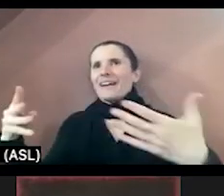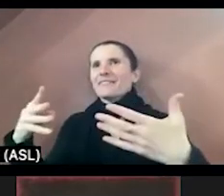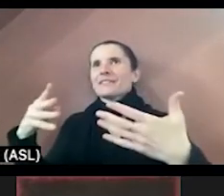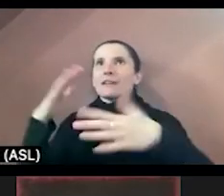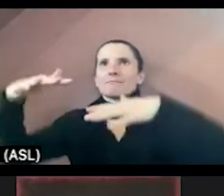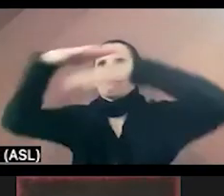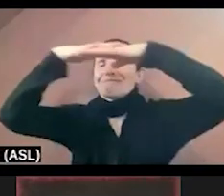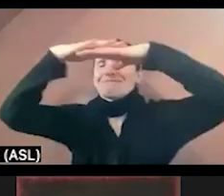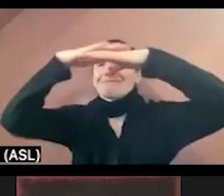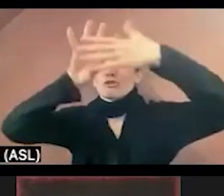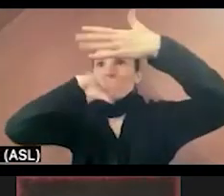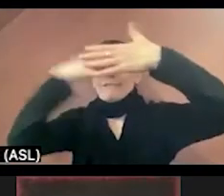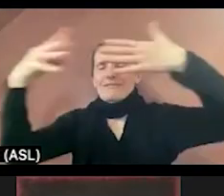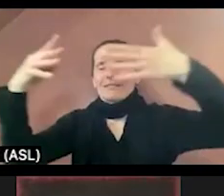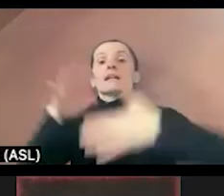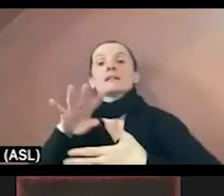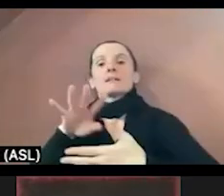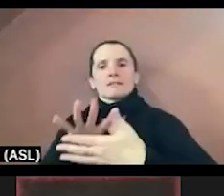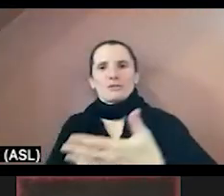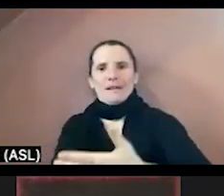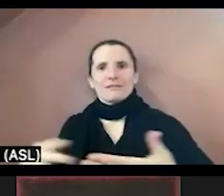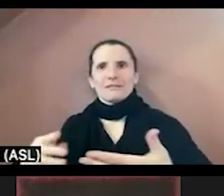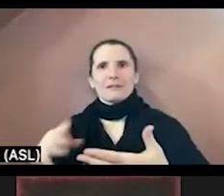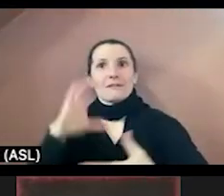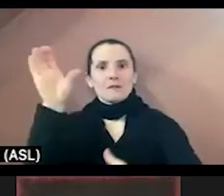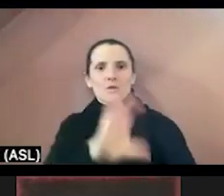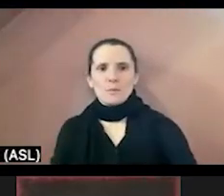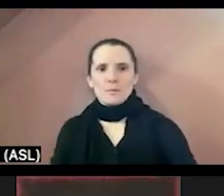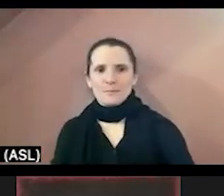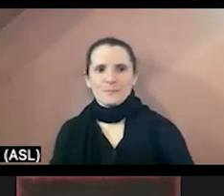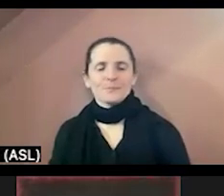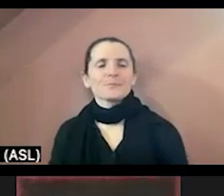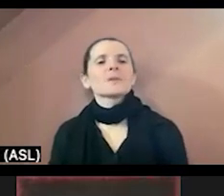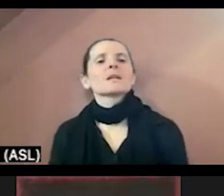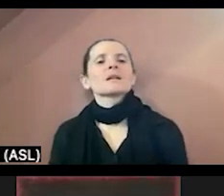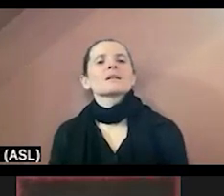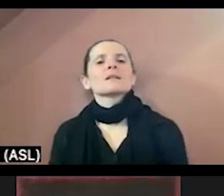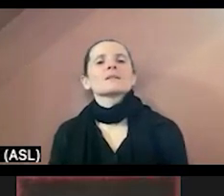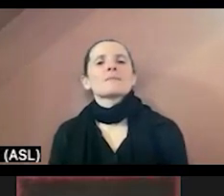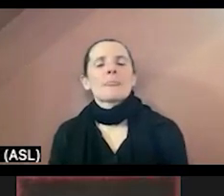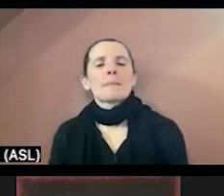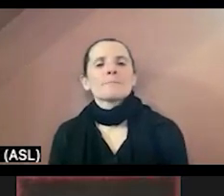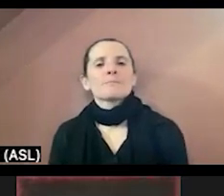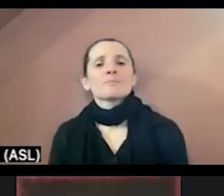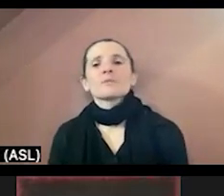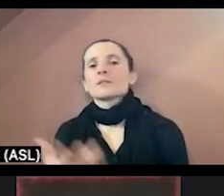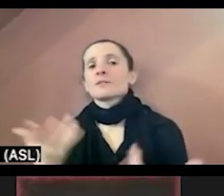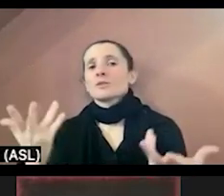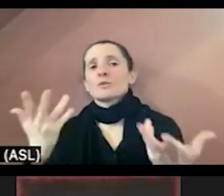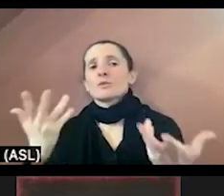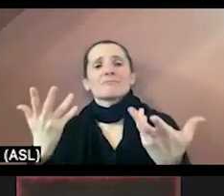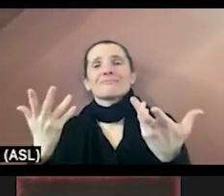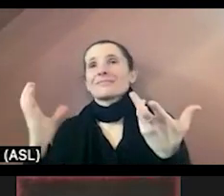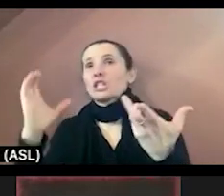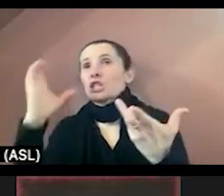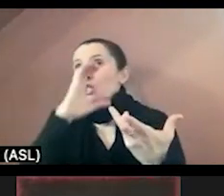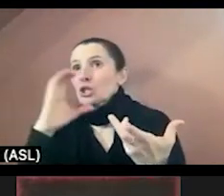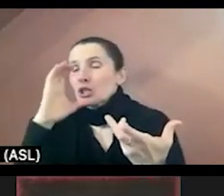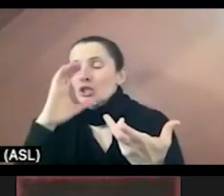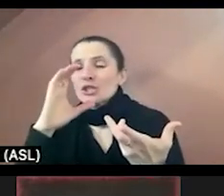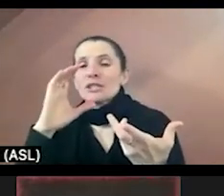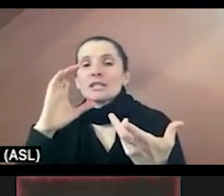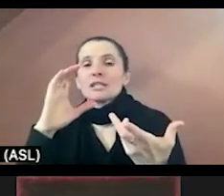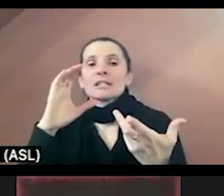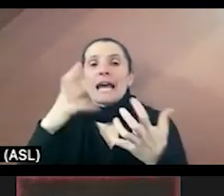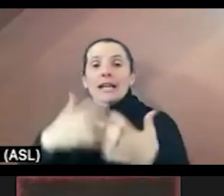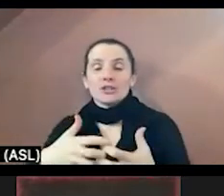for transport, but even for like adverts, search engines, sorry,